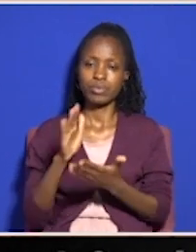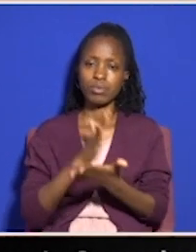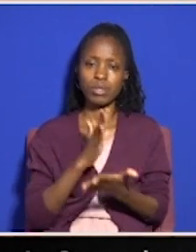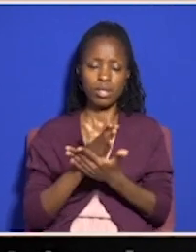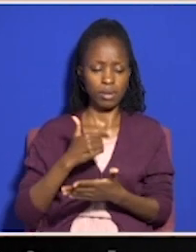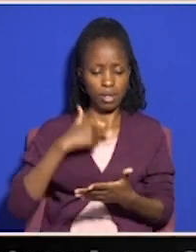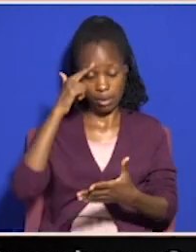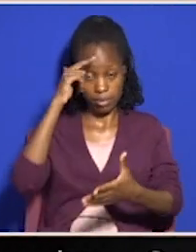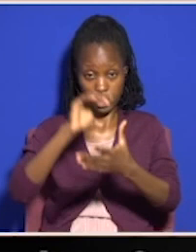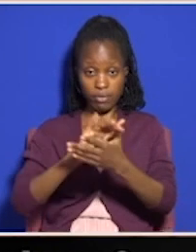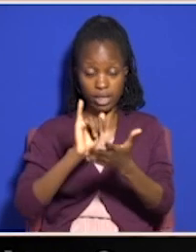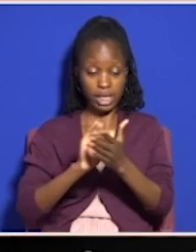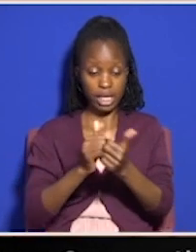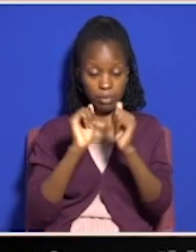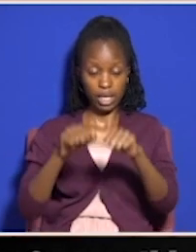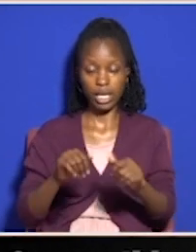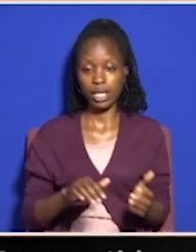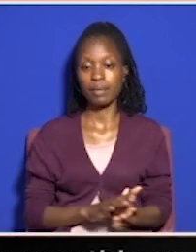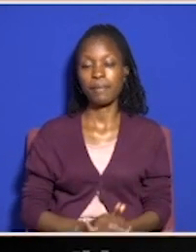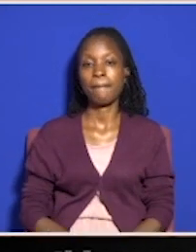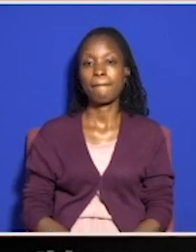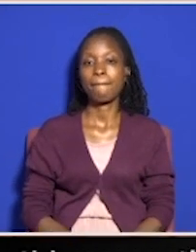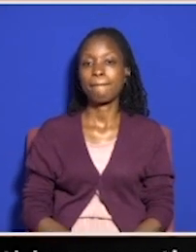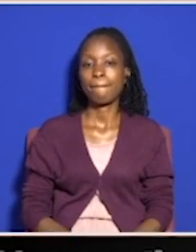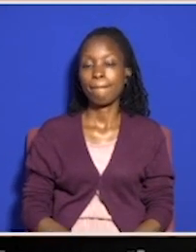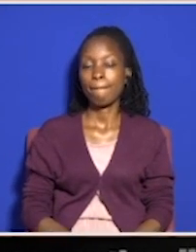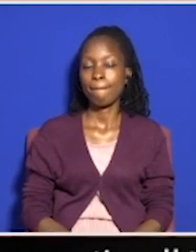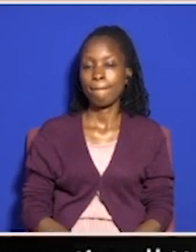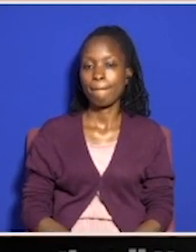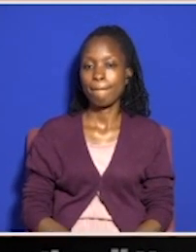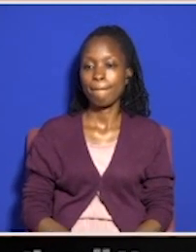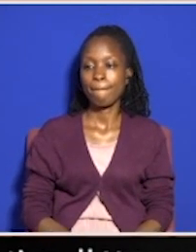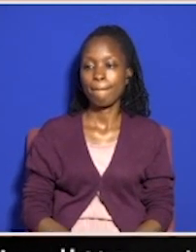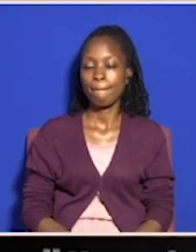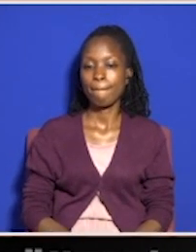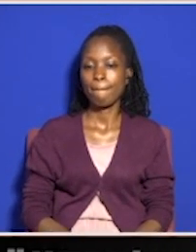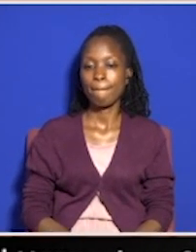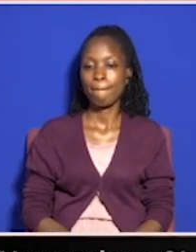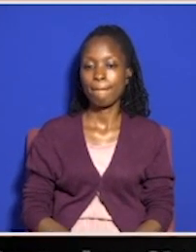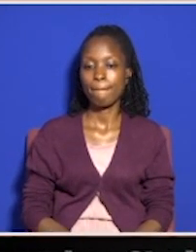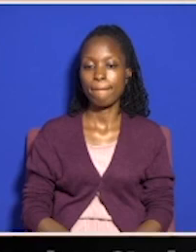can be done. Reporting for Hope TV News Watch, I'm Tess Njenga.